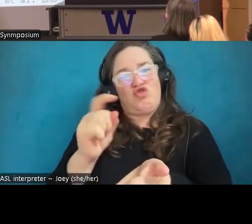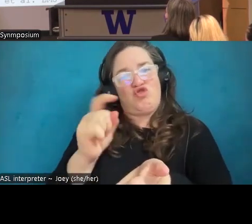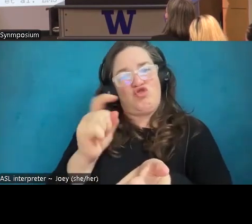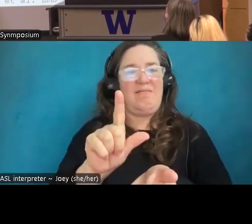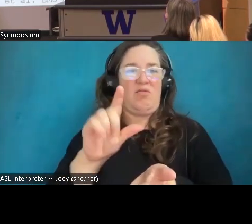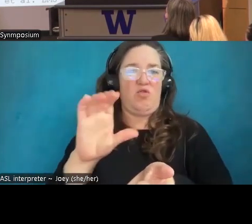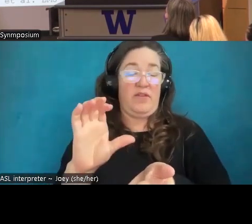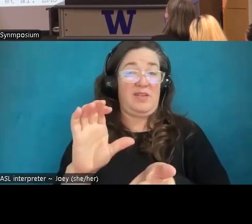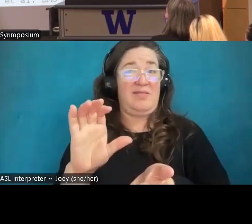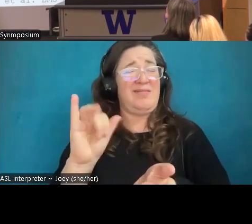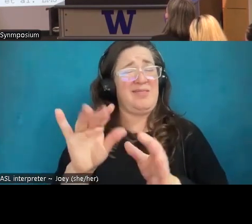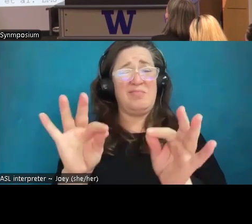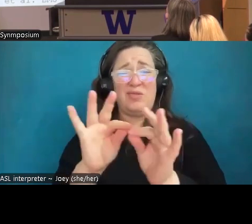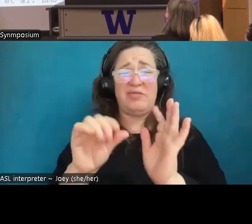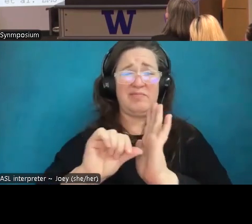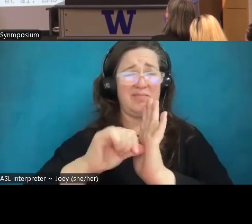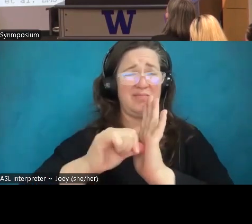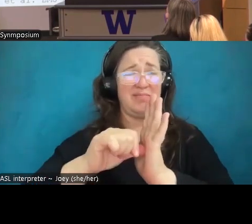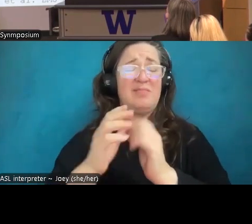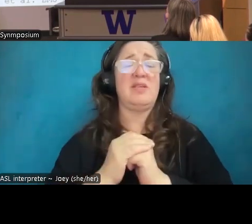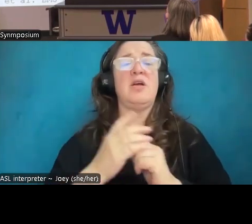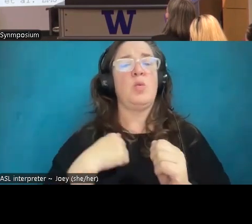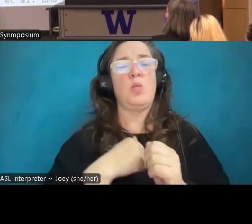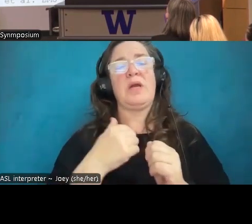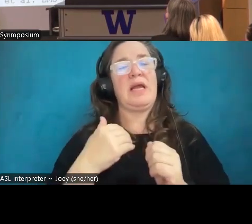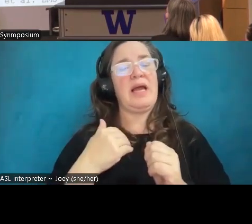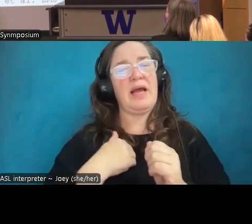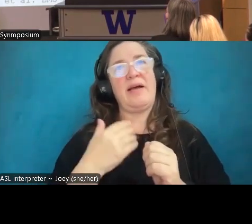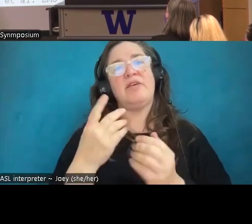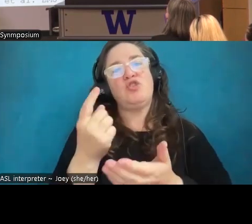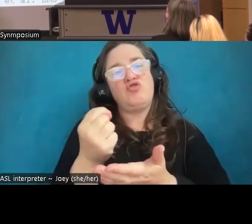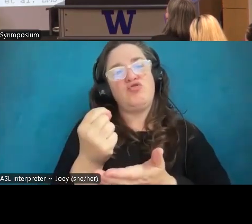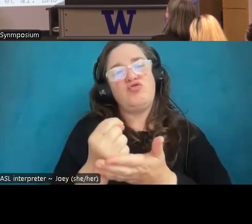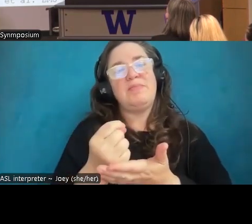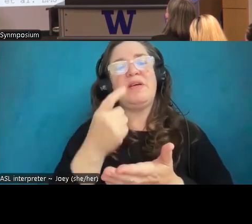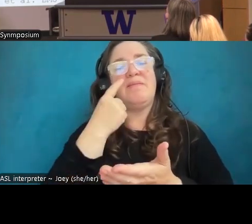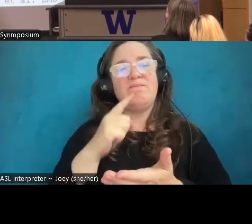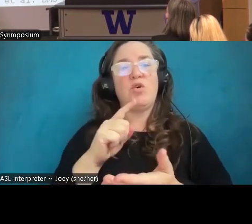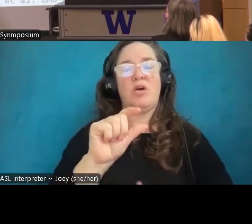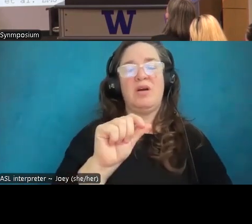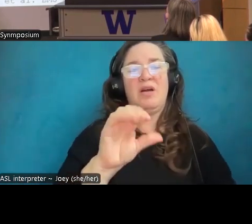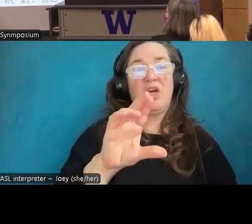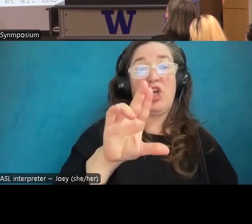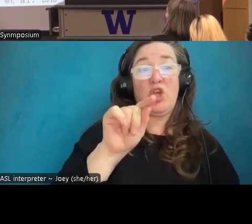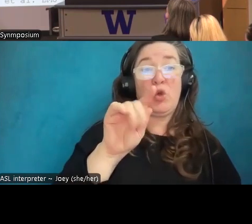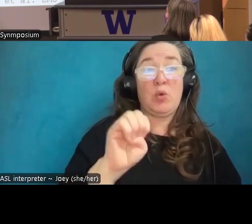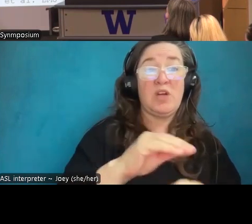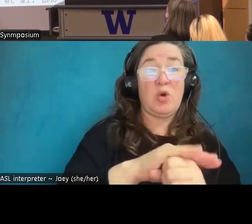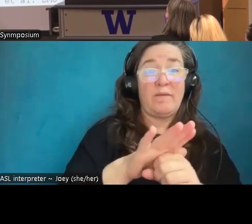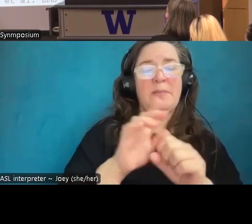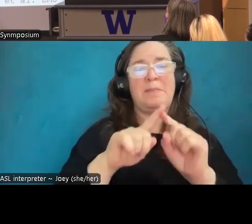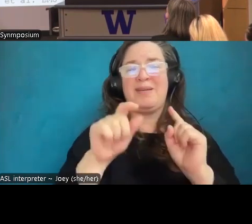4 years into the pandemic and we have treatments for acute COVID, but not long COVID. What I highlight here